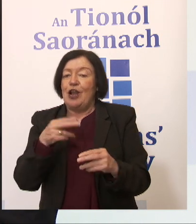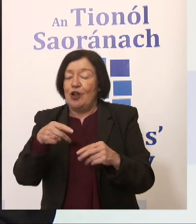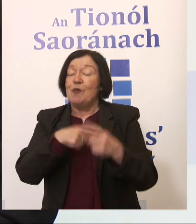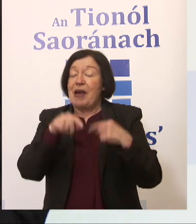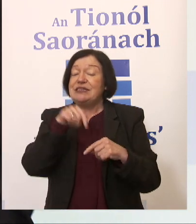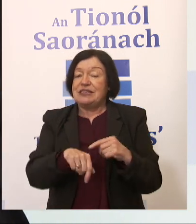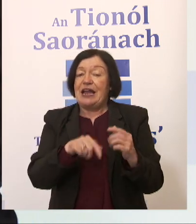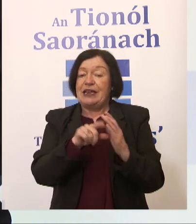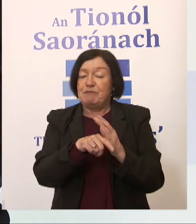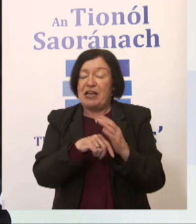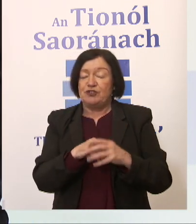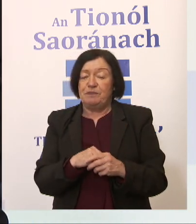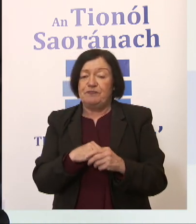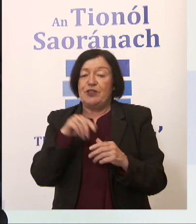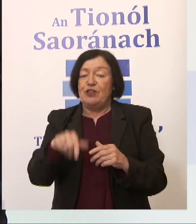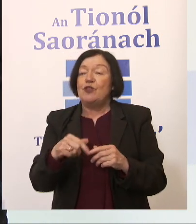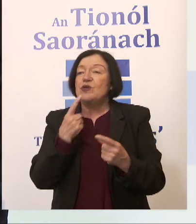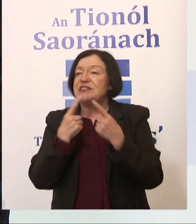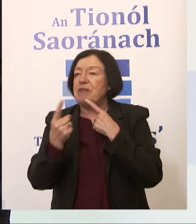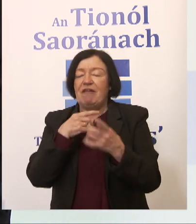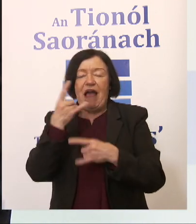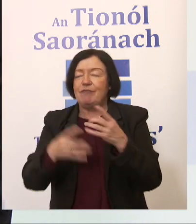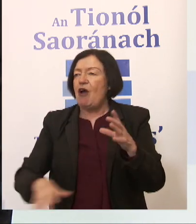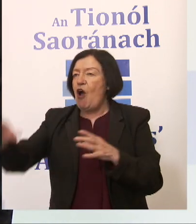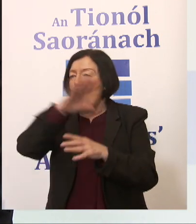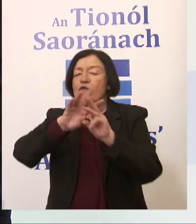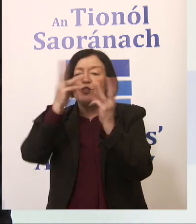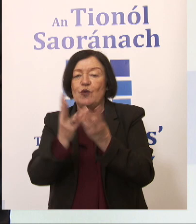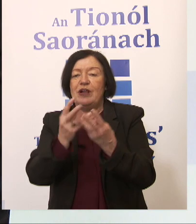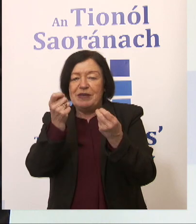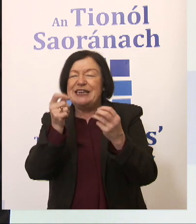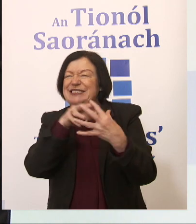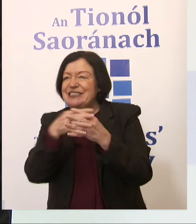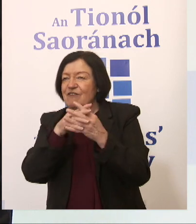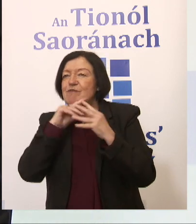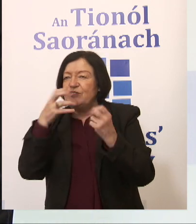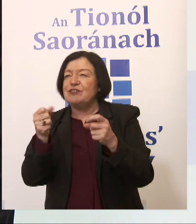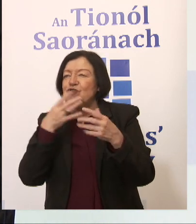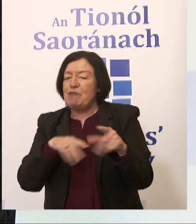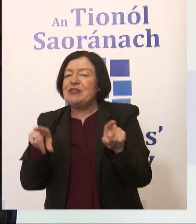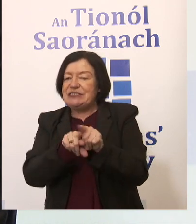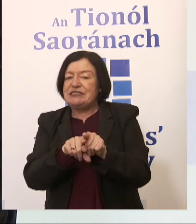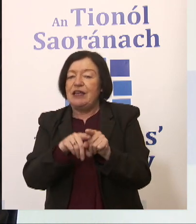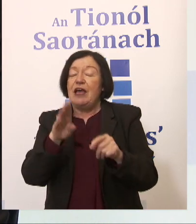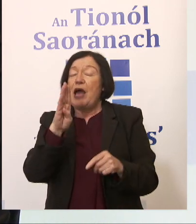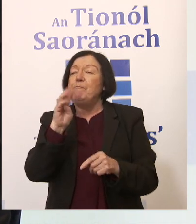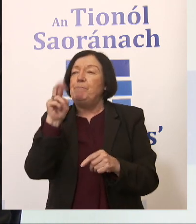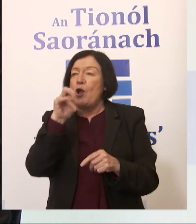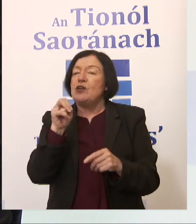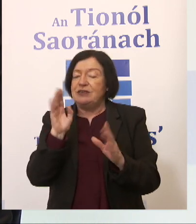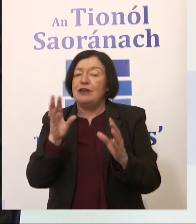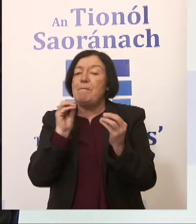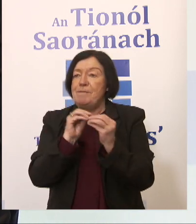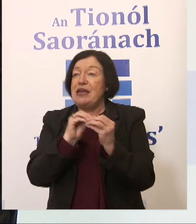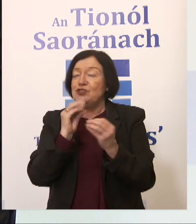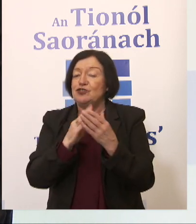that in a moment, but those debates happen all over the world, and the mix is a little different, but there are some broad trends. And again, Bertie, I think, referred